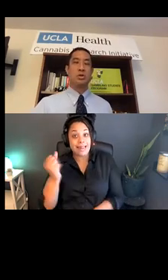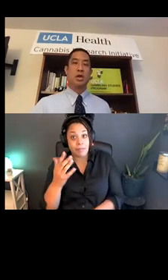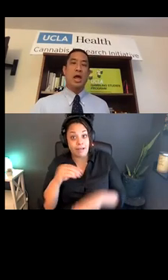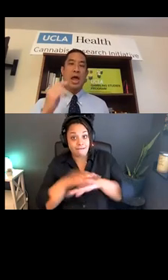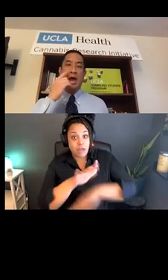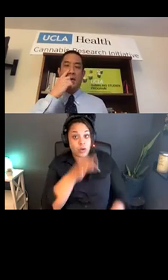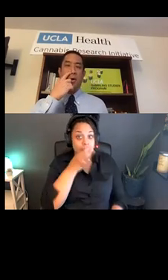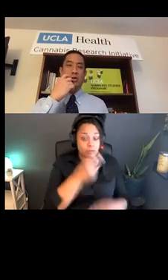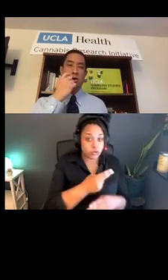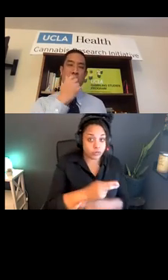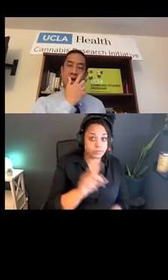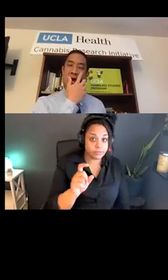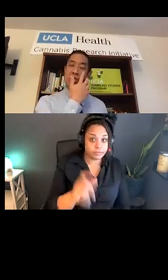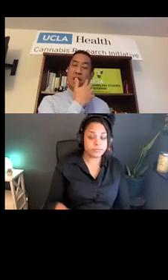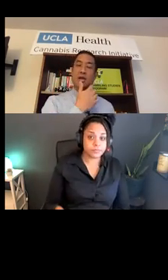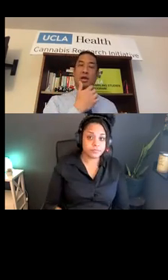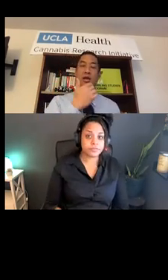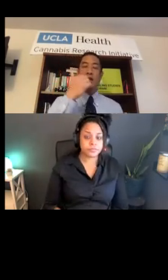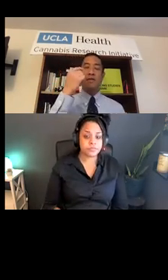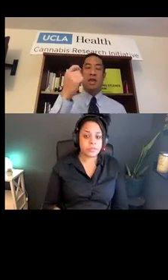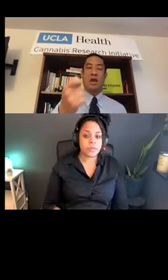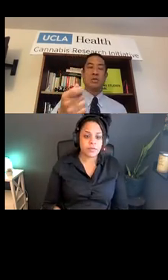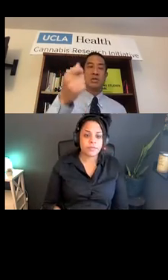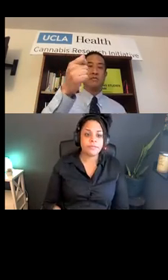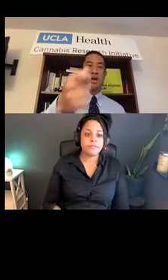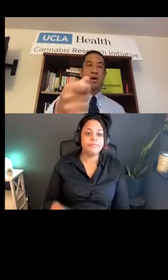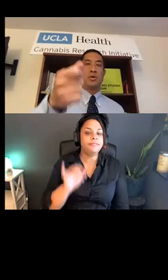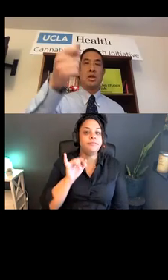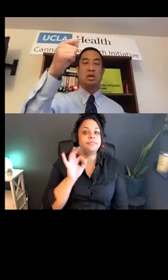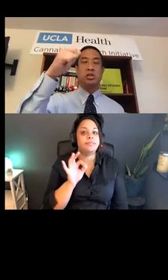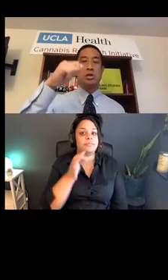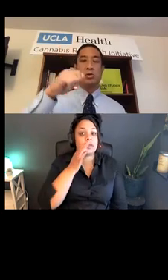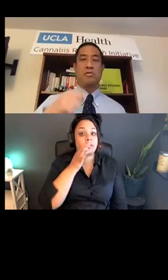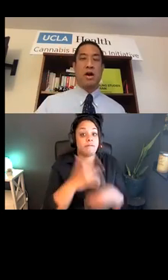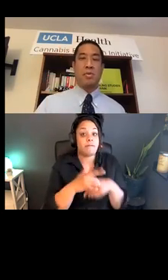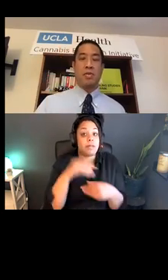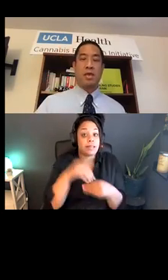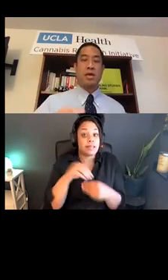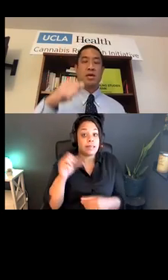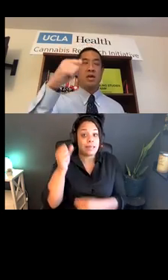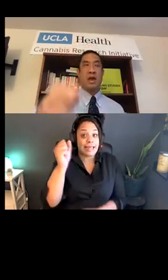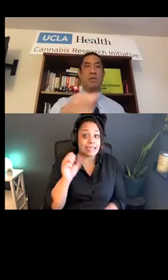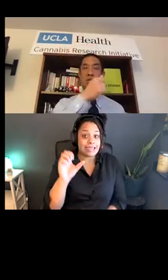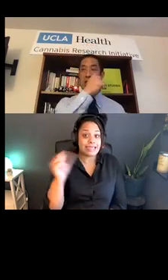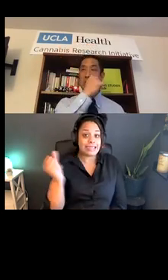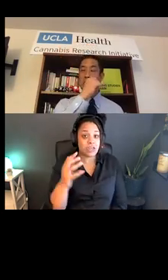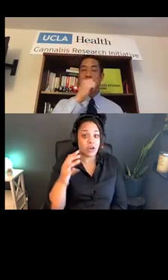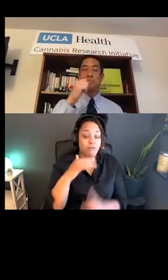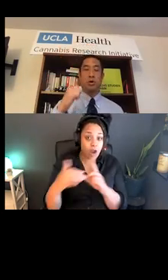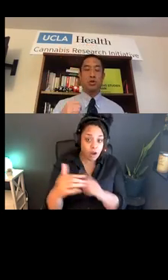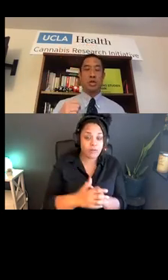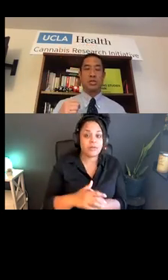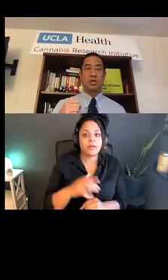use? And most certainly, I think if cannabis is available in the casino environment, if cannabis is